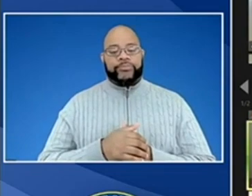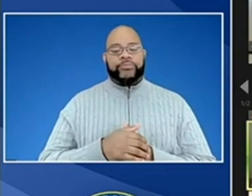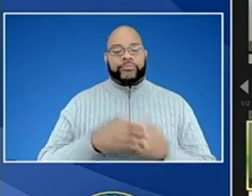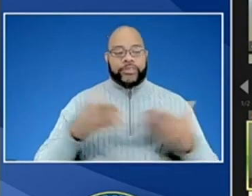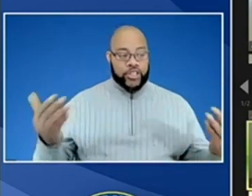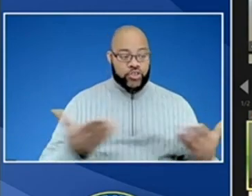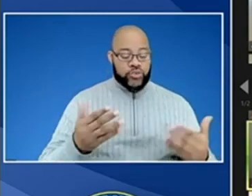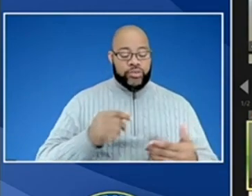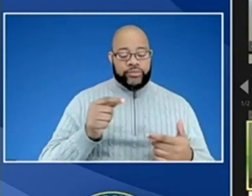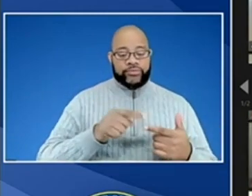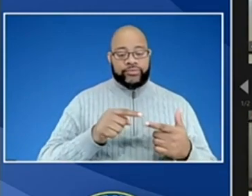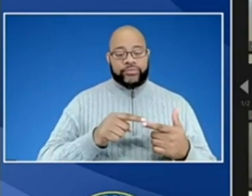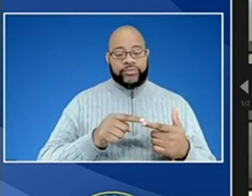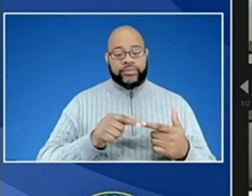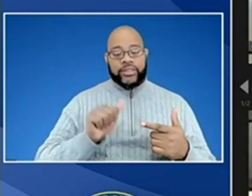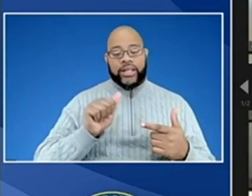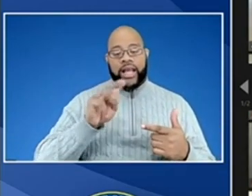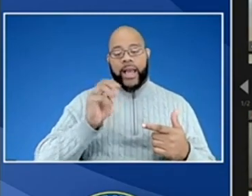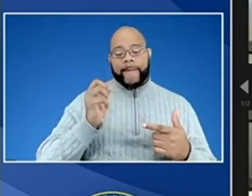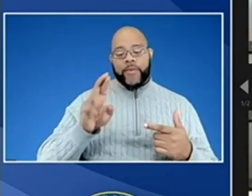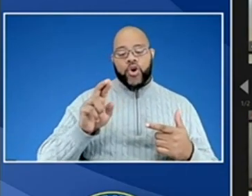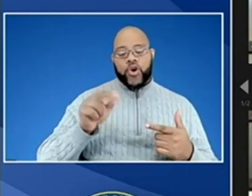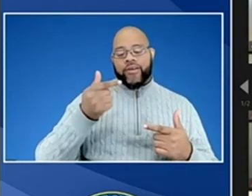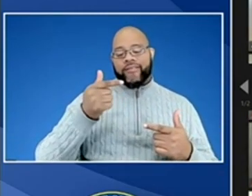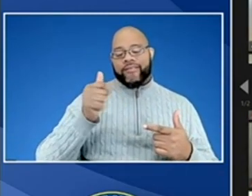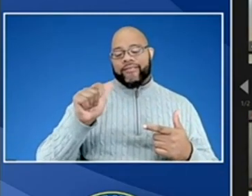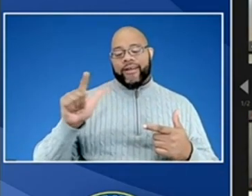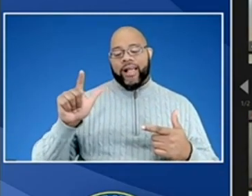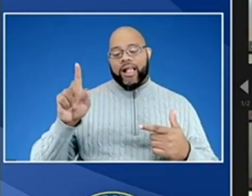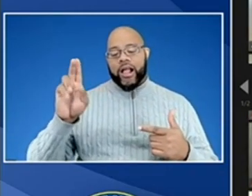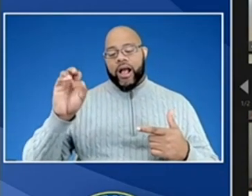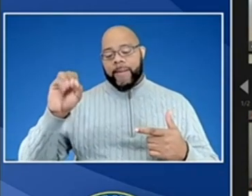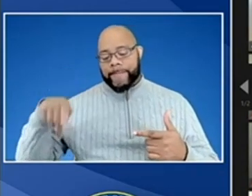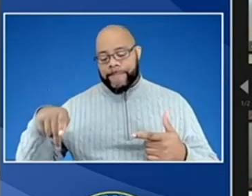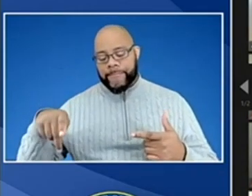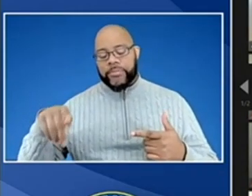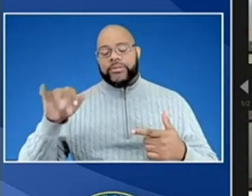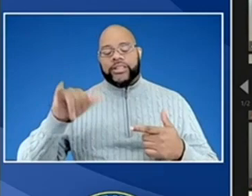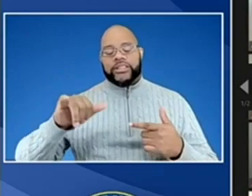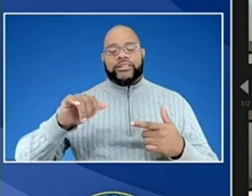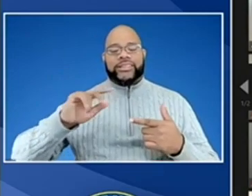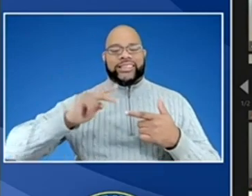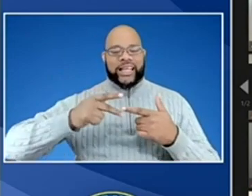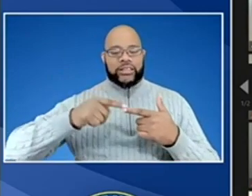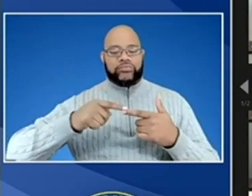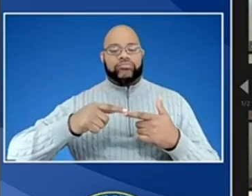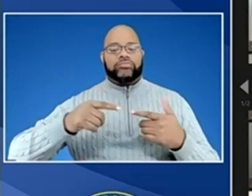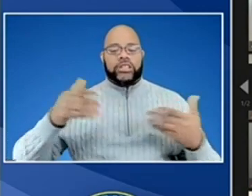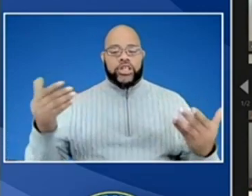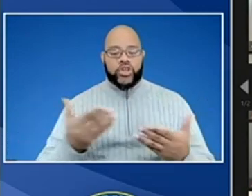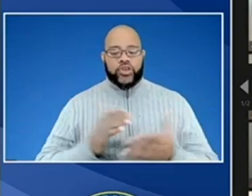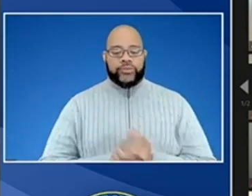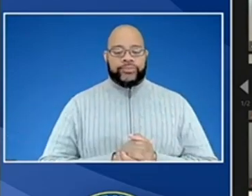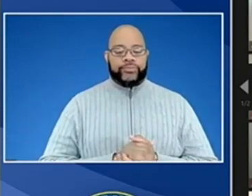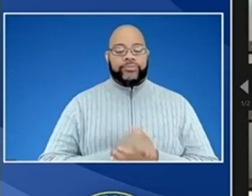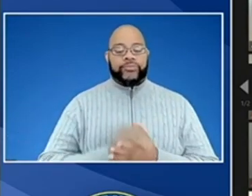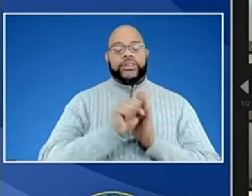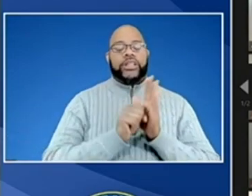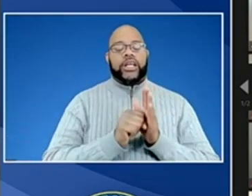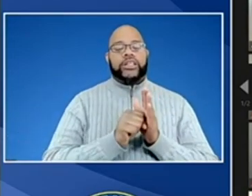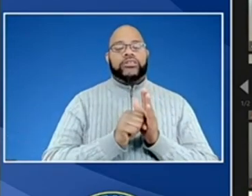And Amber Gallup as alternate. Present. Okay. State Attorneys